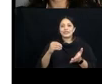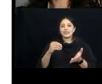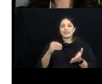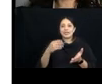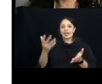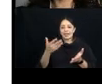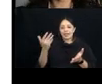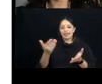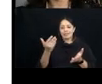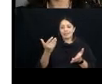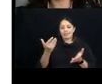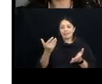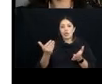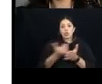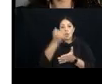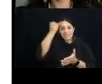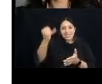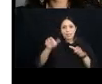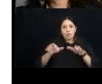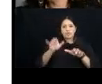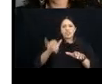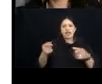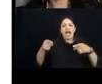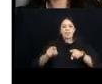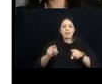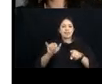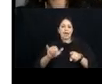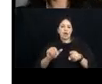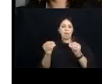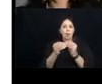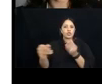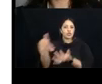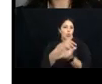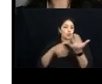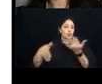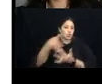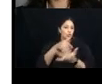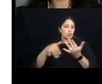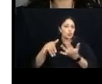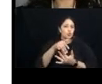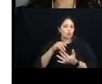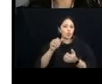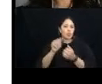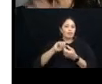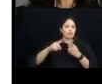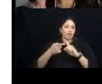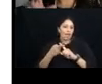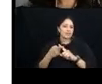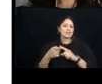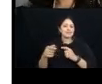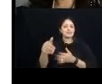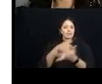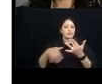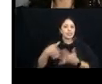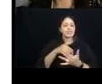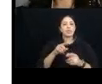new ideas and movements that are happening that are social, doing social work, doing socializing. But the main concept